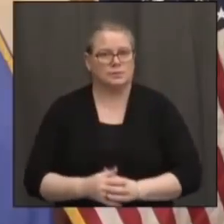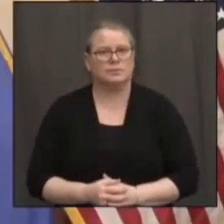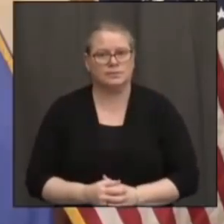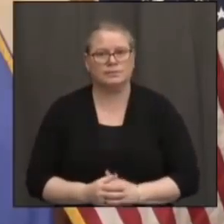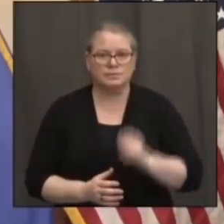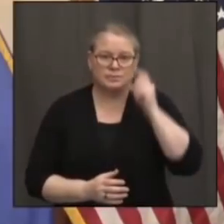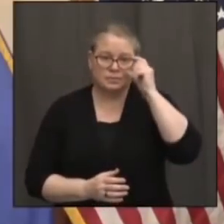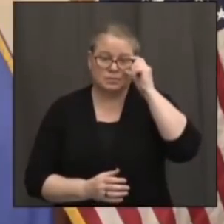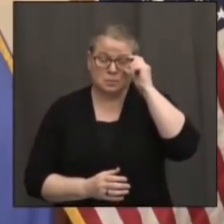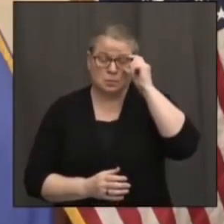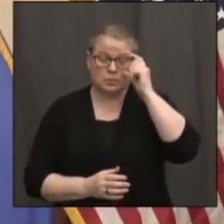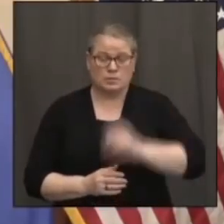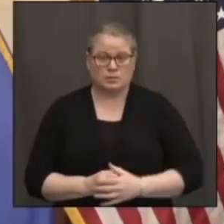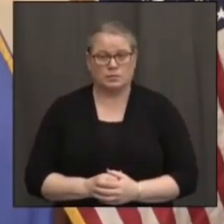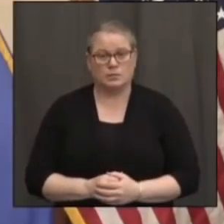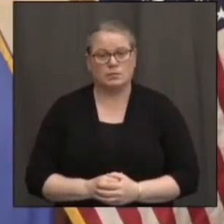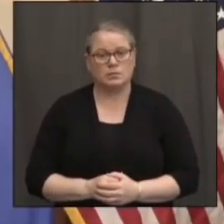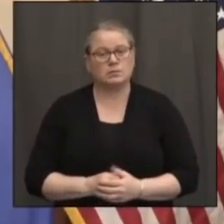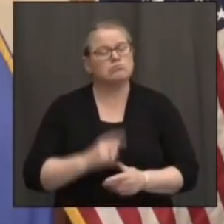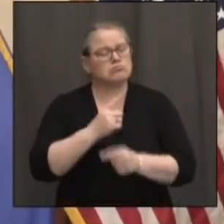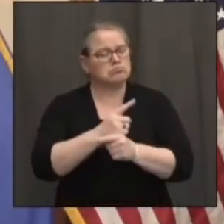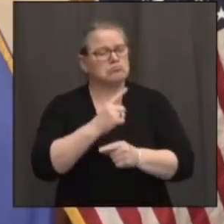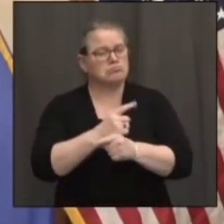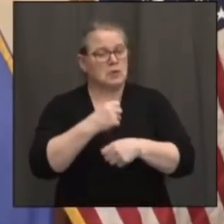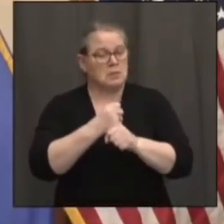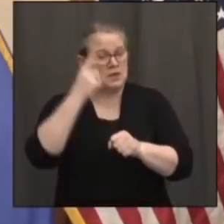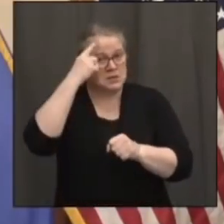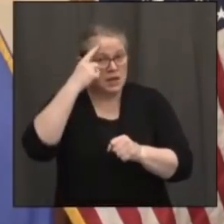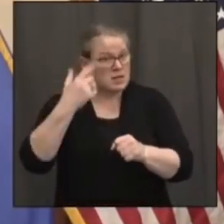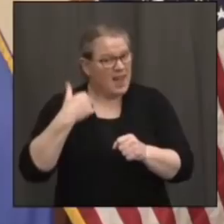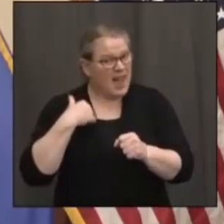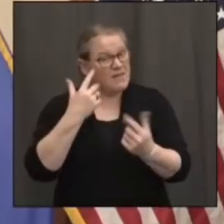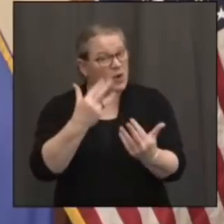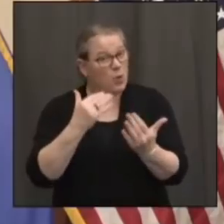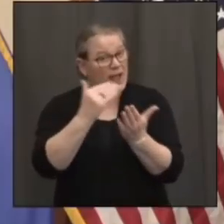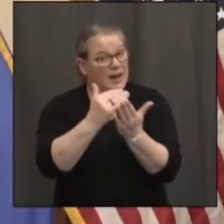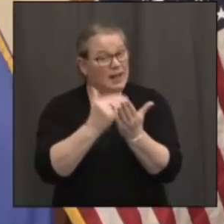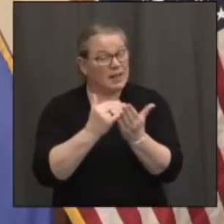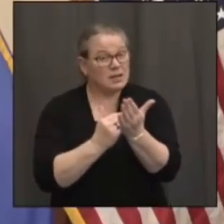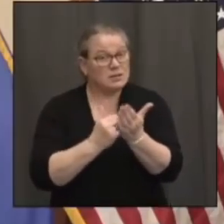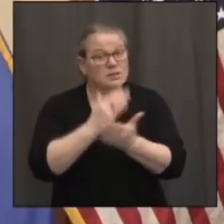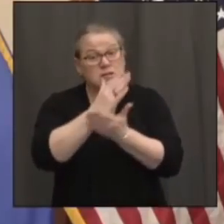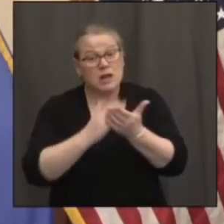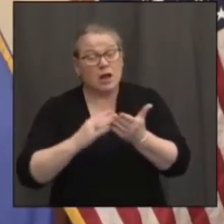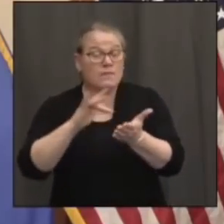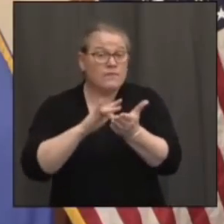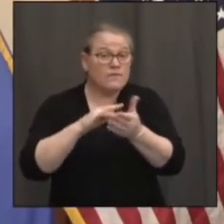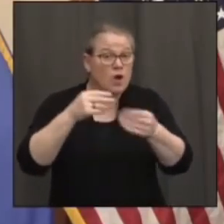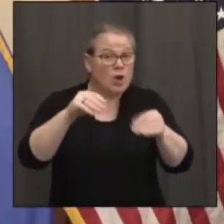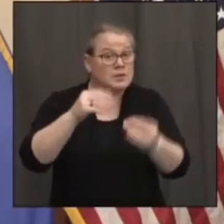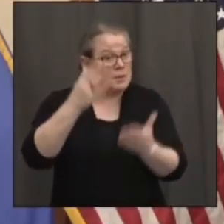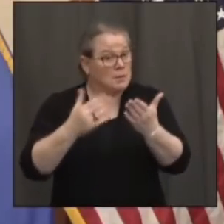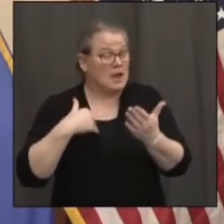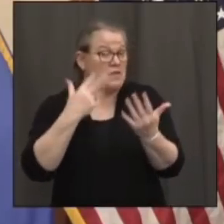So, I mean, there should be like a waiting list of sorts for certain pharmacies to kind of go through that